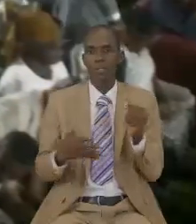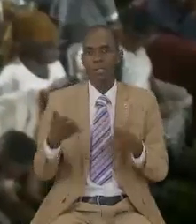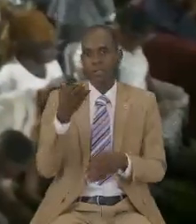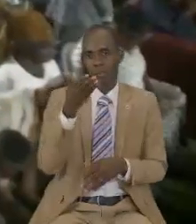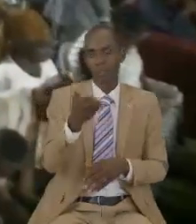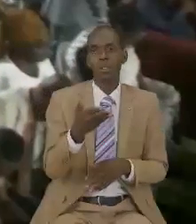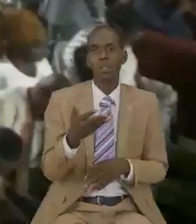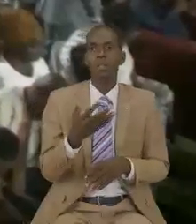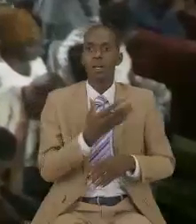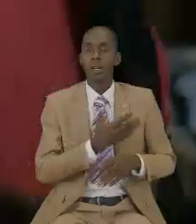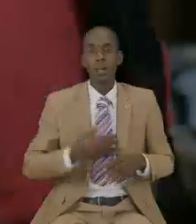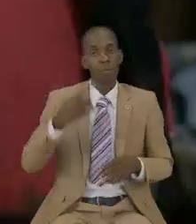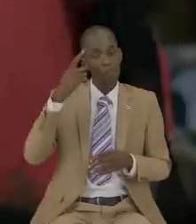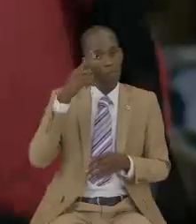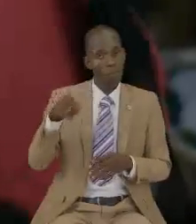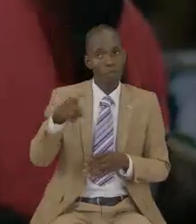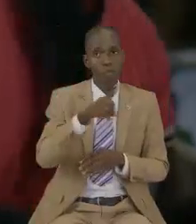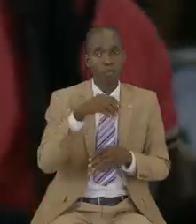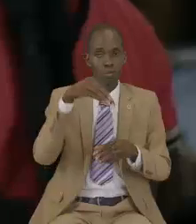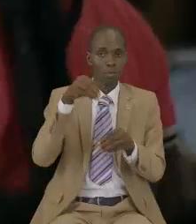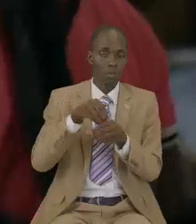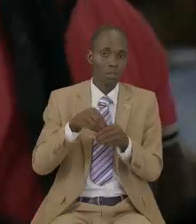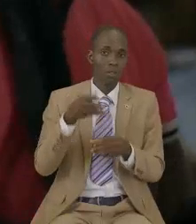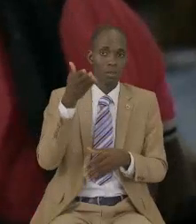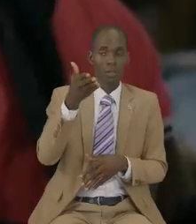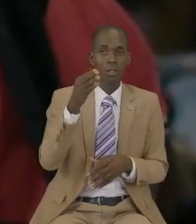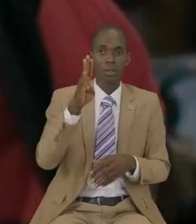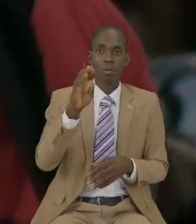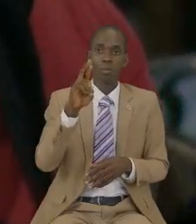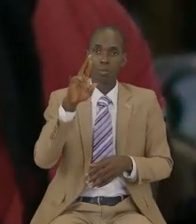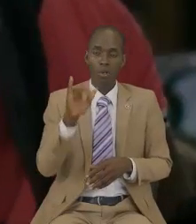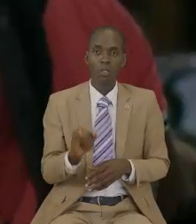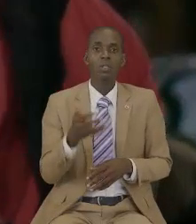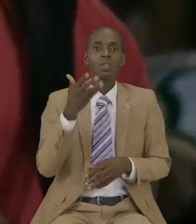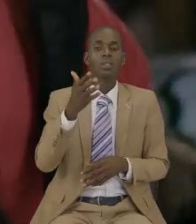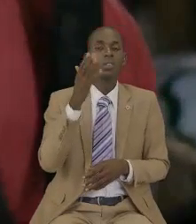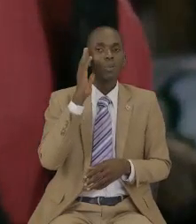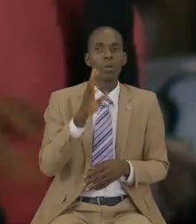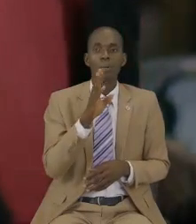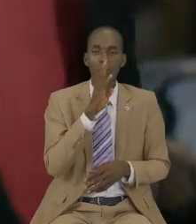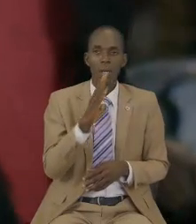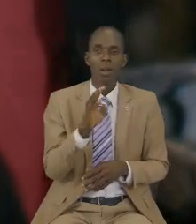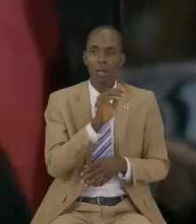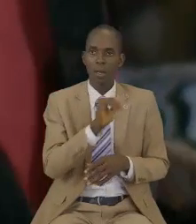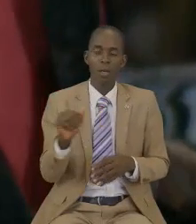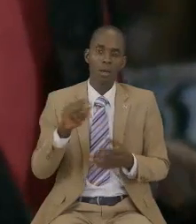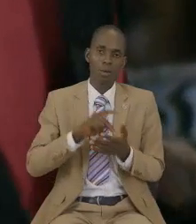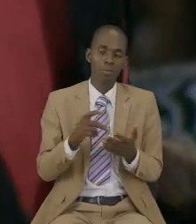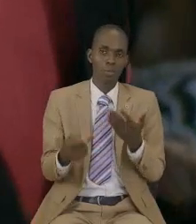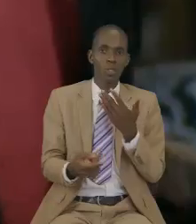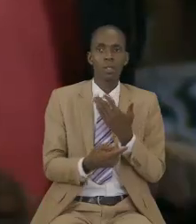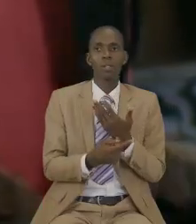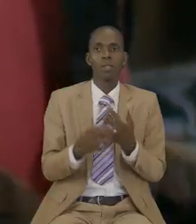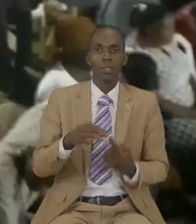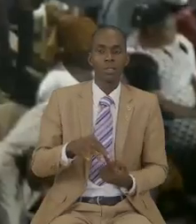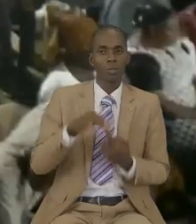service tomorrow here at the Alpha location. And all of you should please be here tomorrow. At the